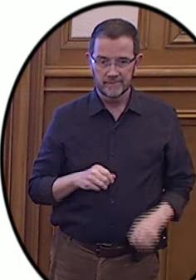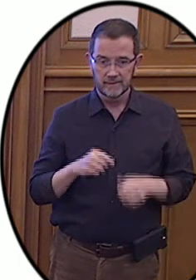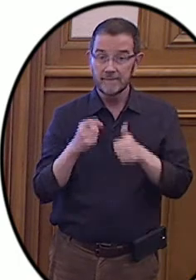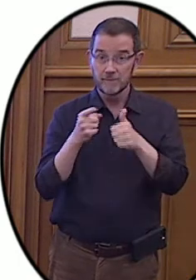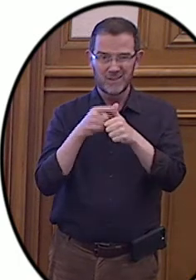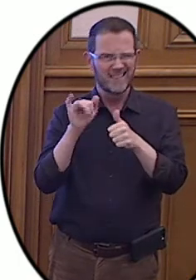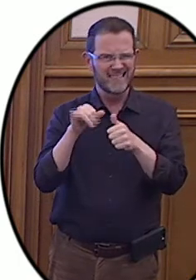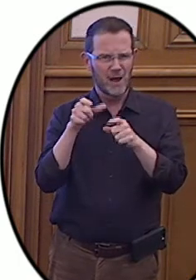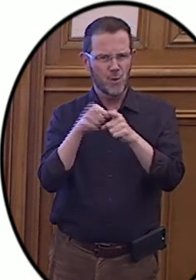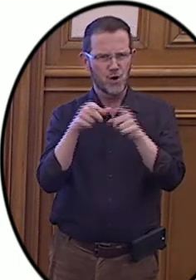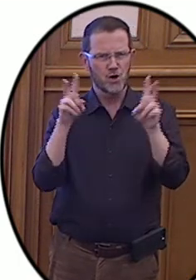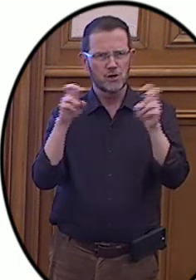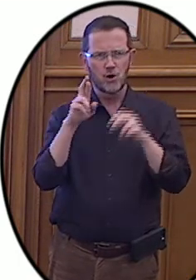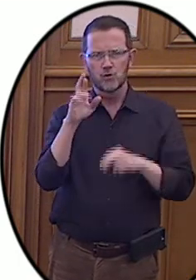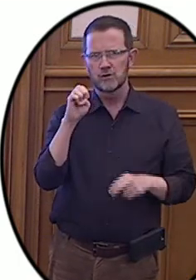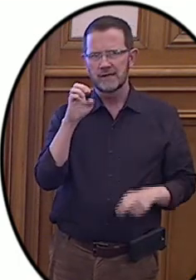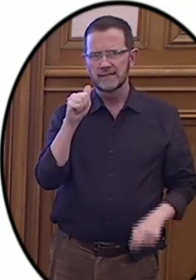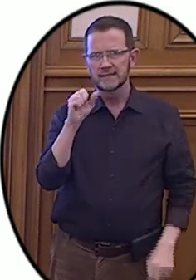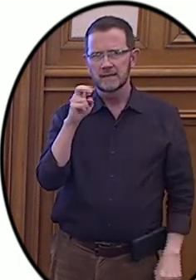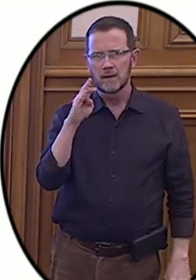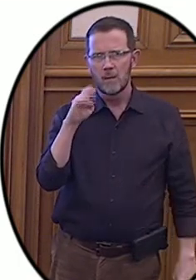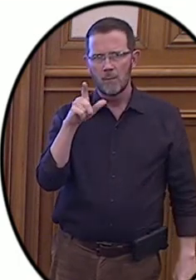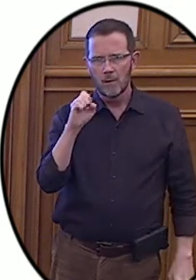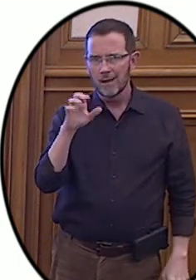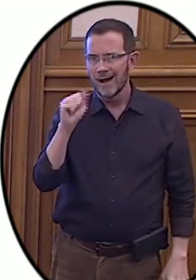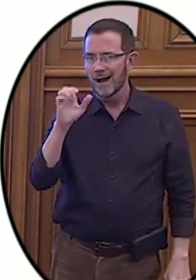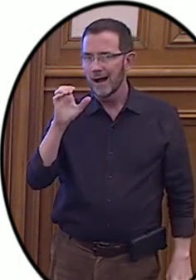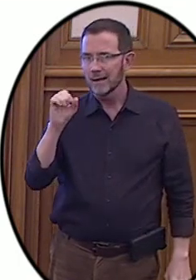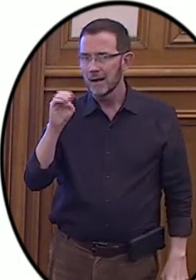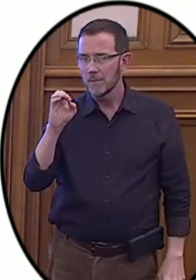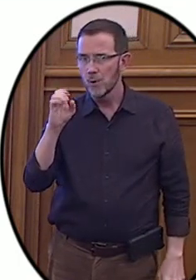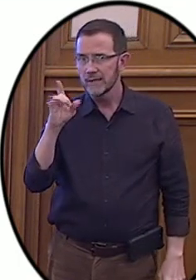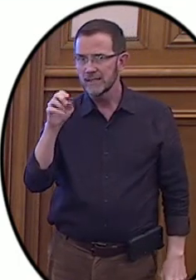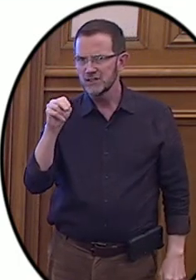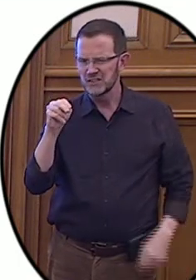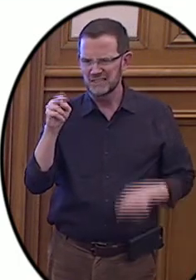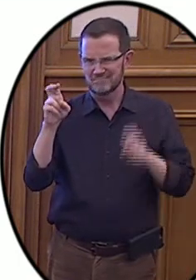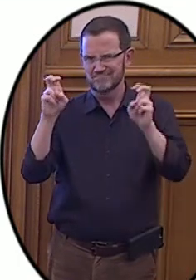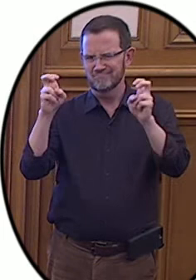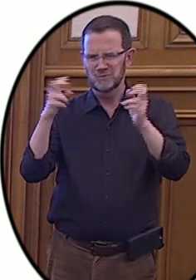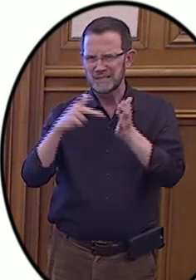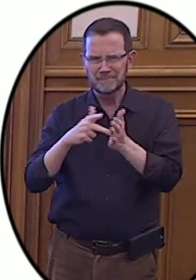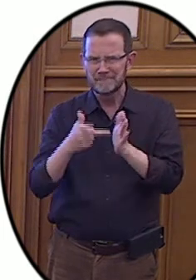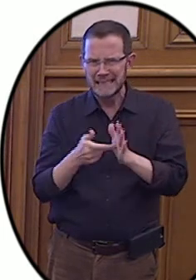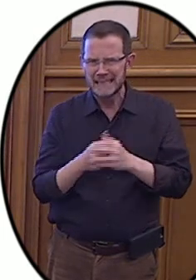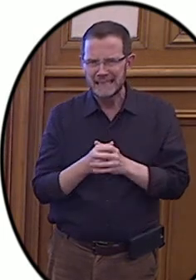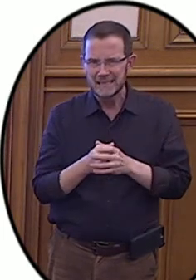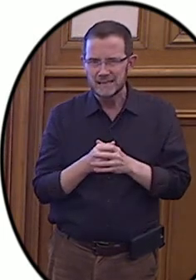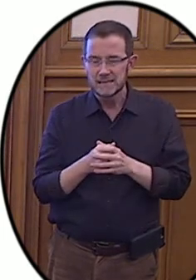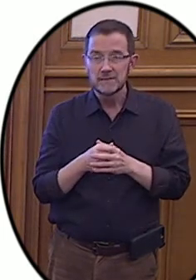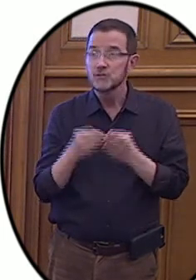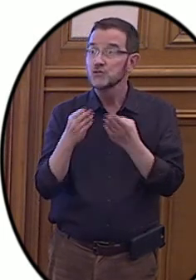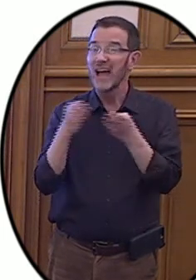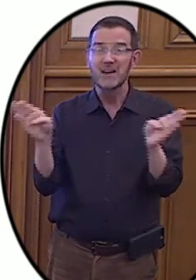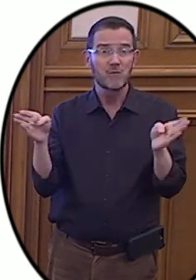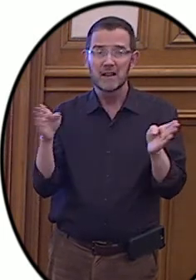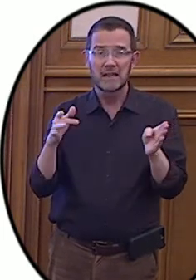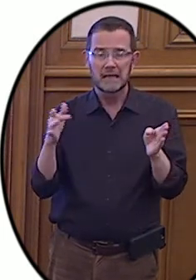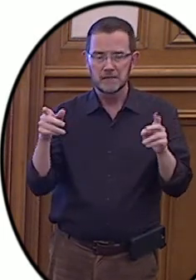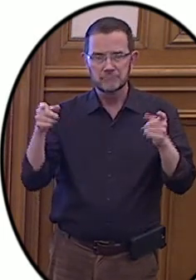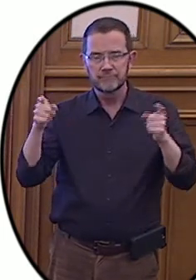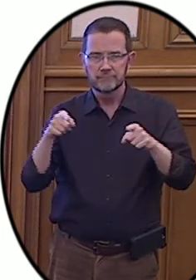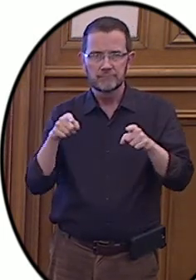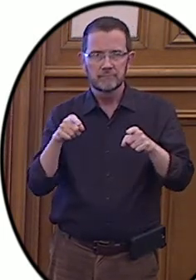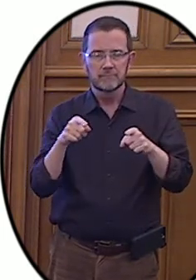reasonable accommodation. What does that mean? And the basic definition is that a reasonable accommodation